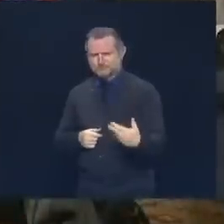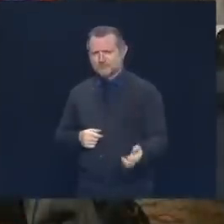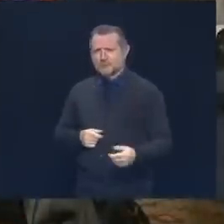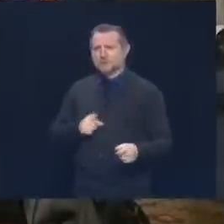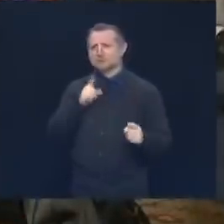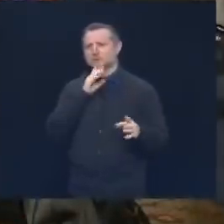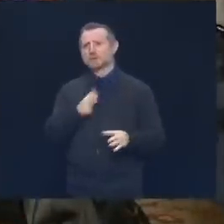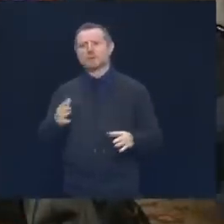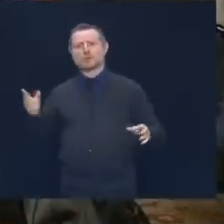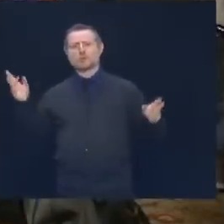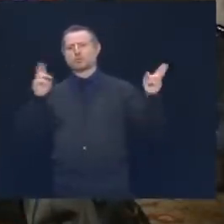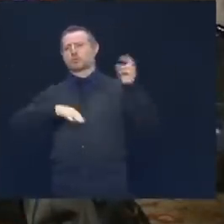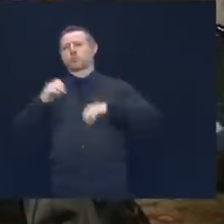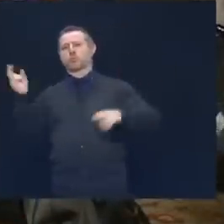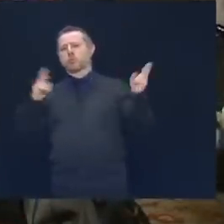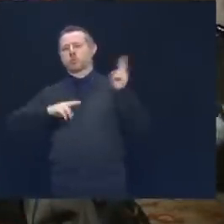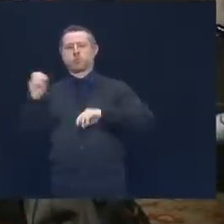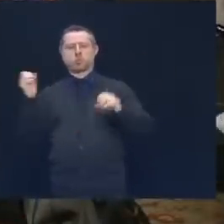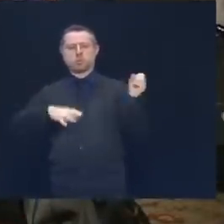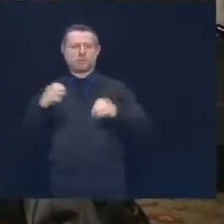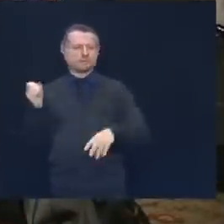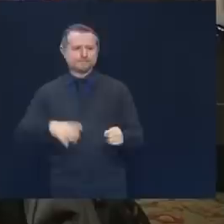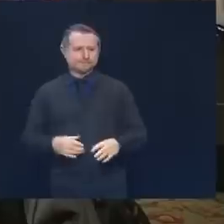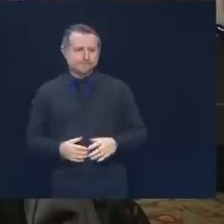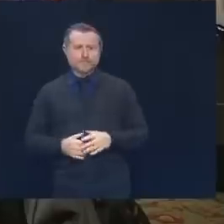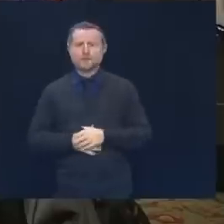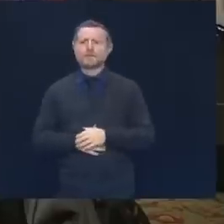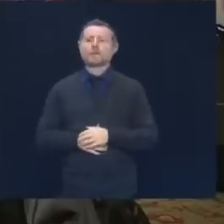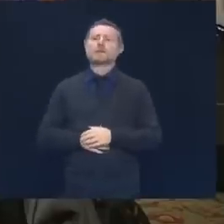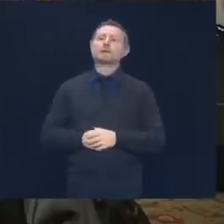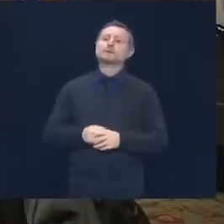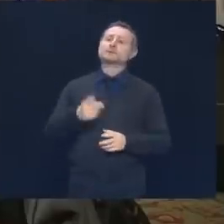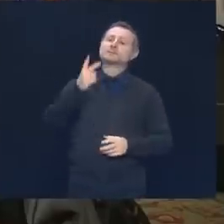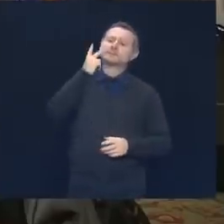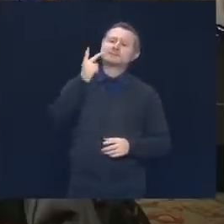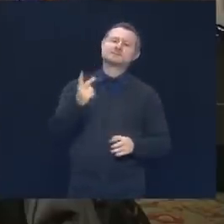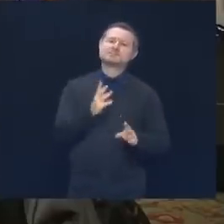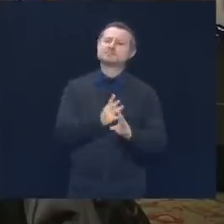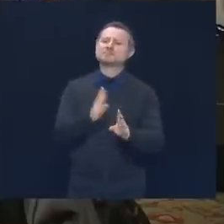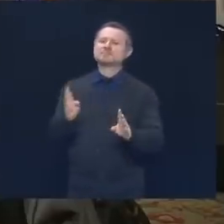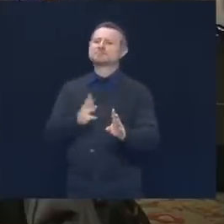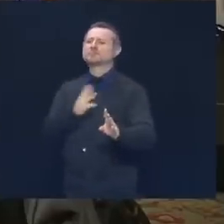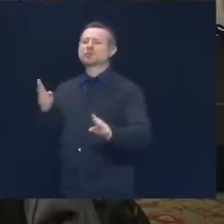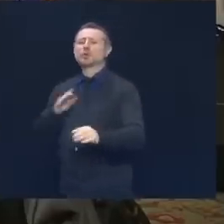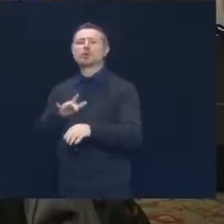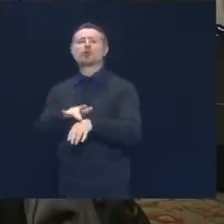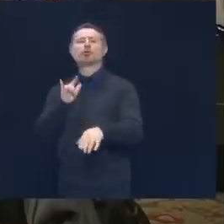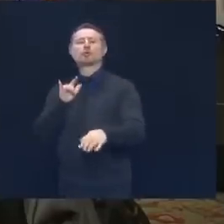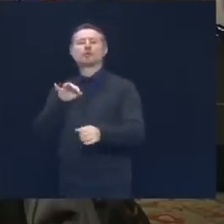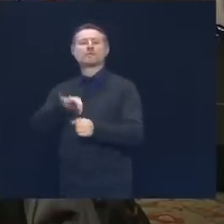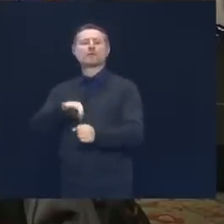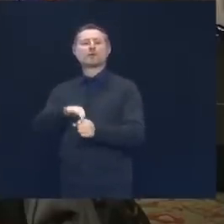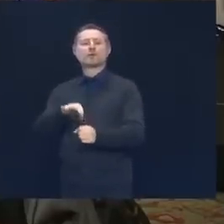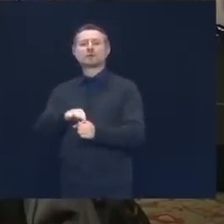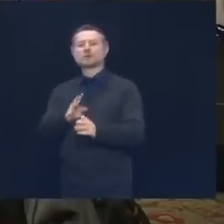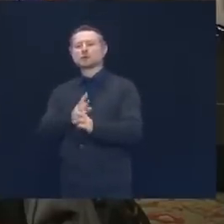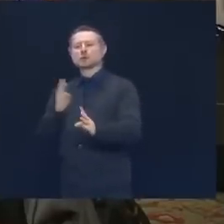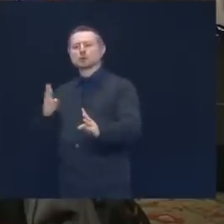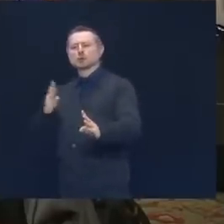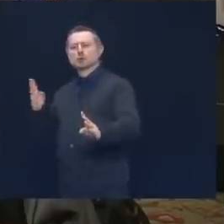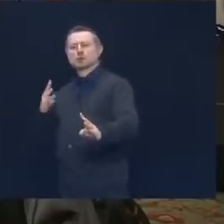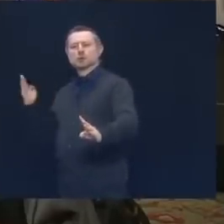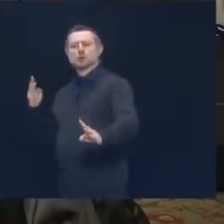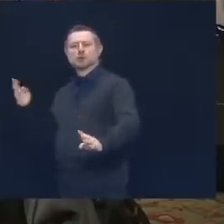data list is pretty big. The ridiculously long lines over the weekend with the start of early voting. Do you think that more could have been done? The Board of